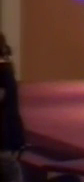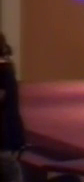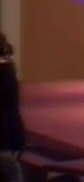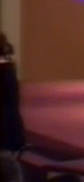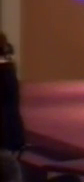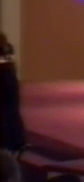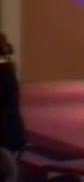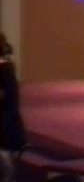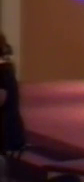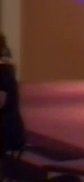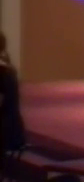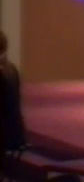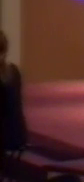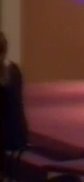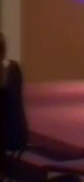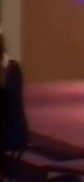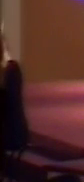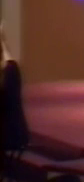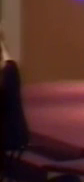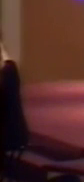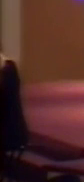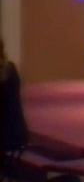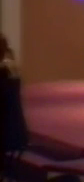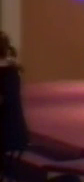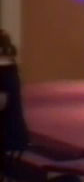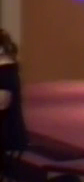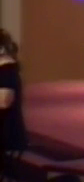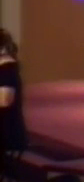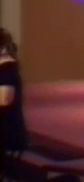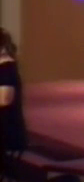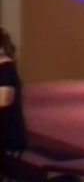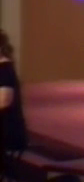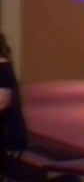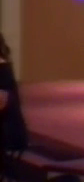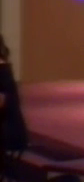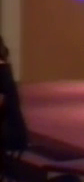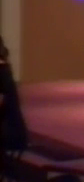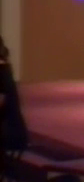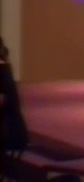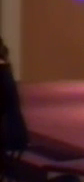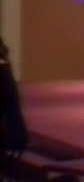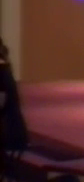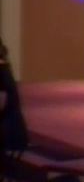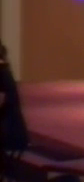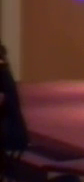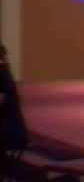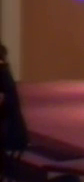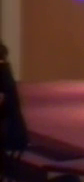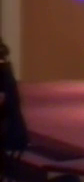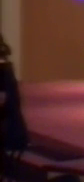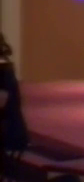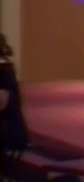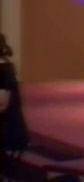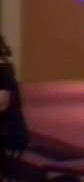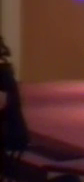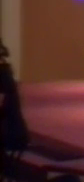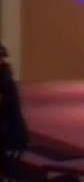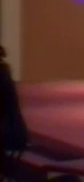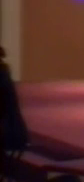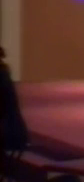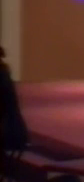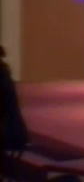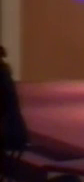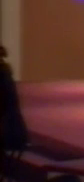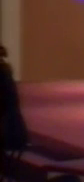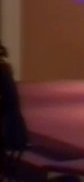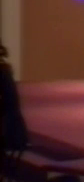not without aim. I box in such a way, not beating the air, but I discipline my body and make it my slave